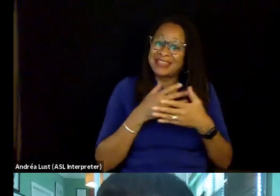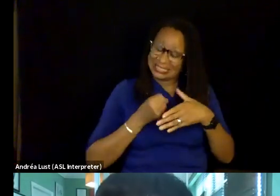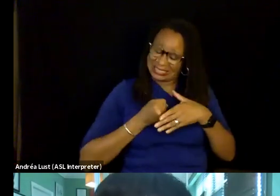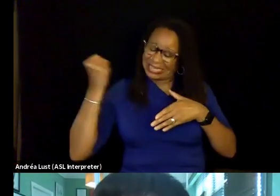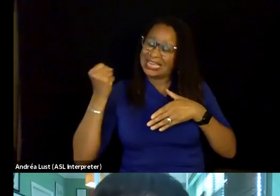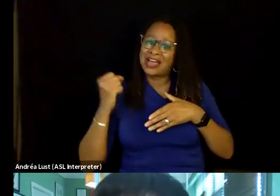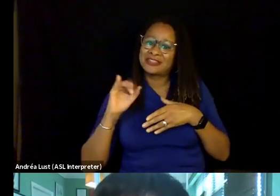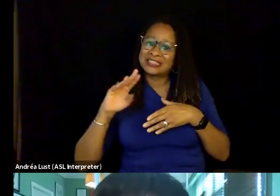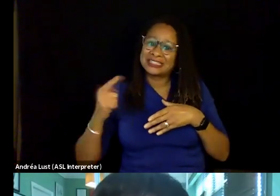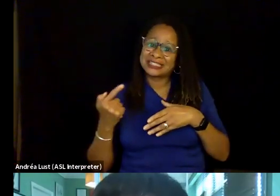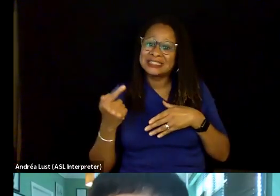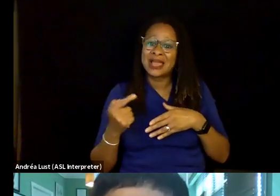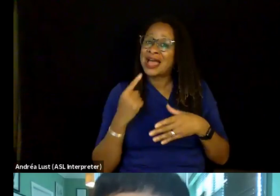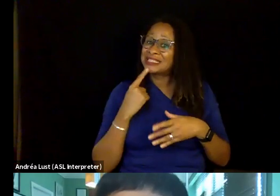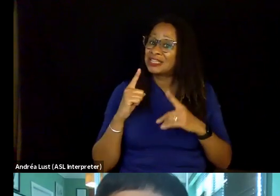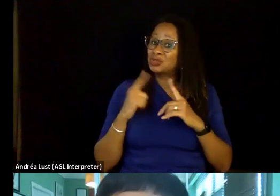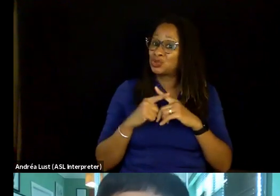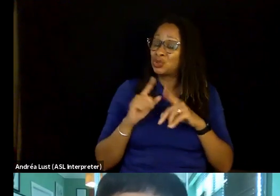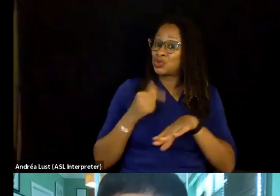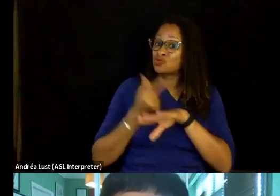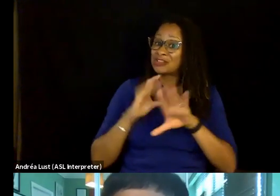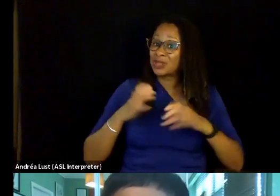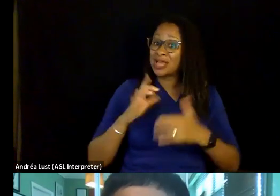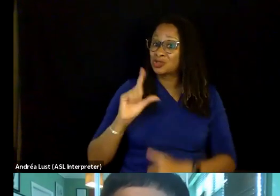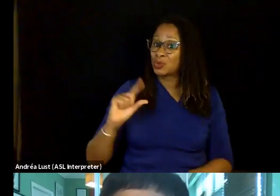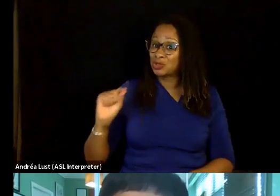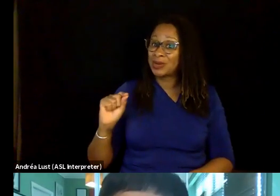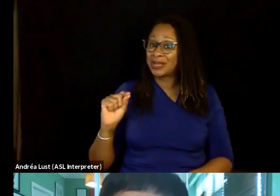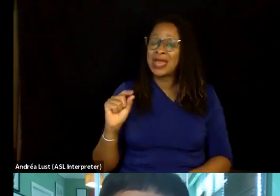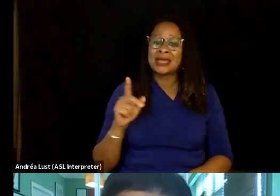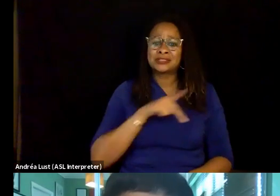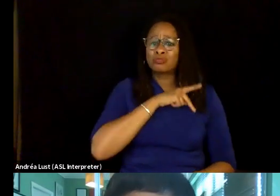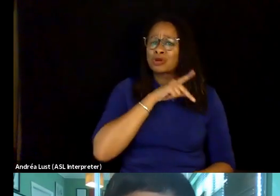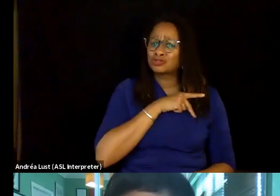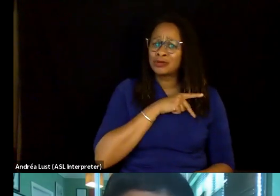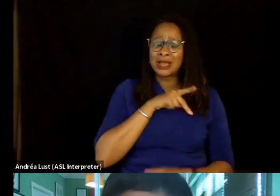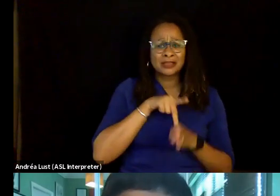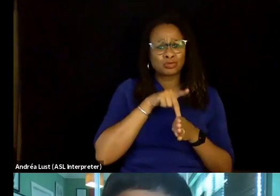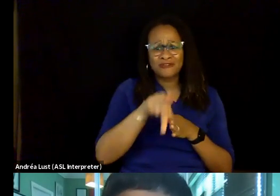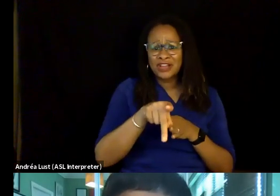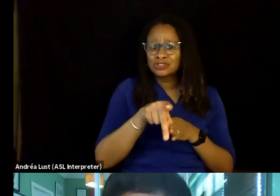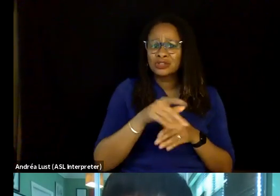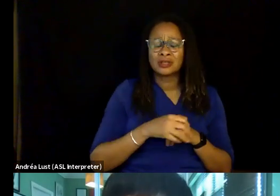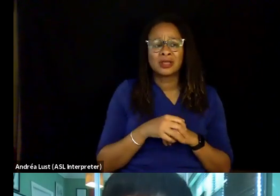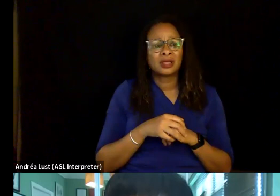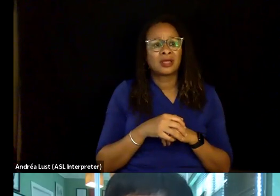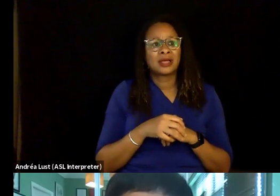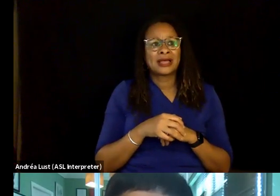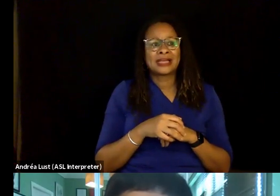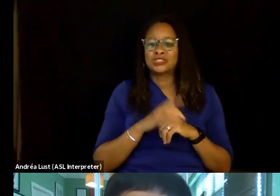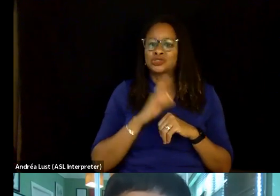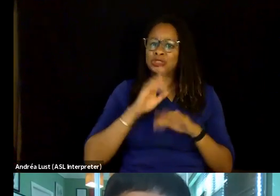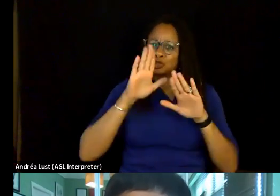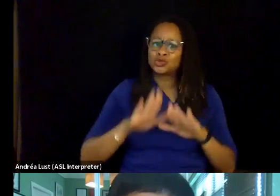of 2020 at Princeton. It's personal, it is professional. It's actually great for dealing with